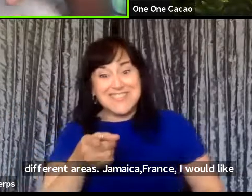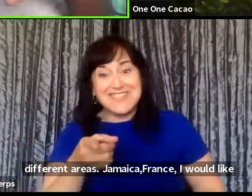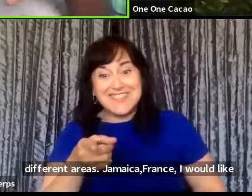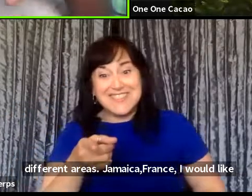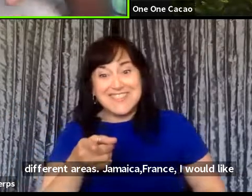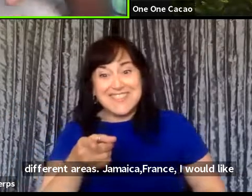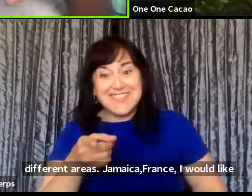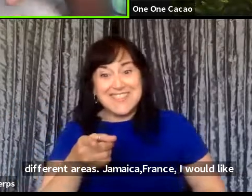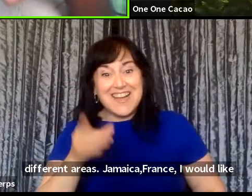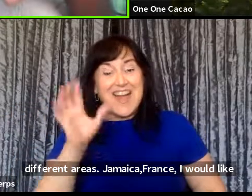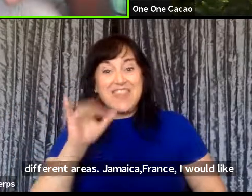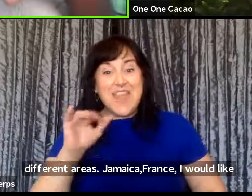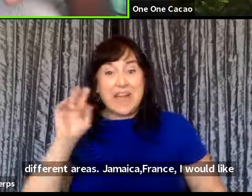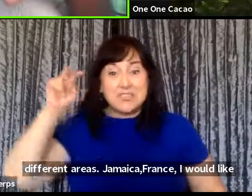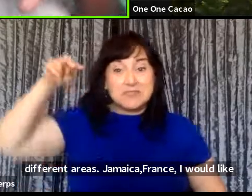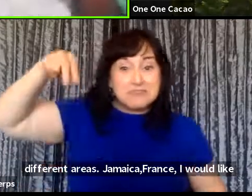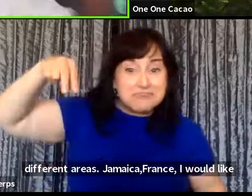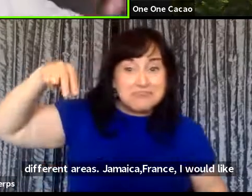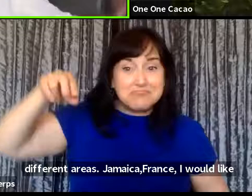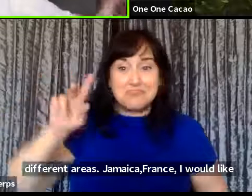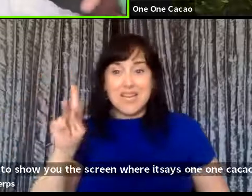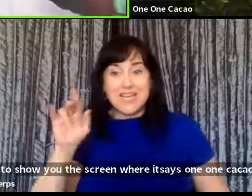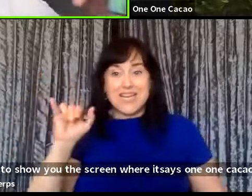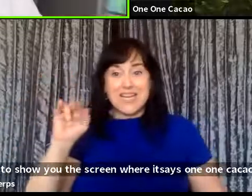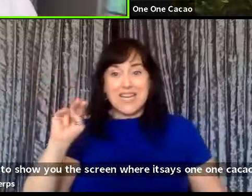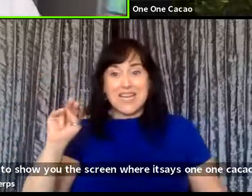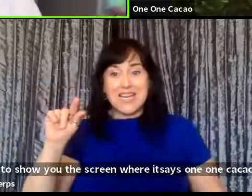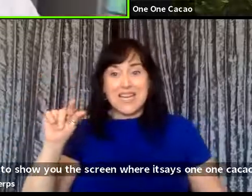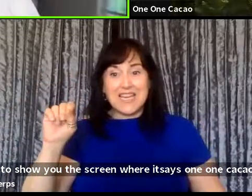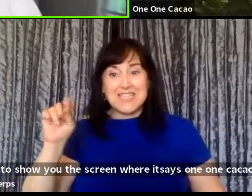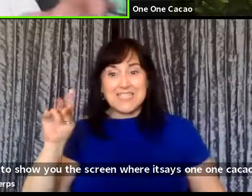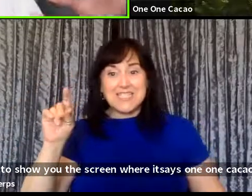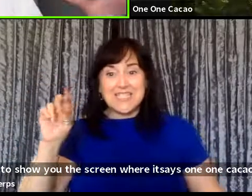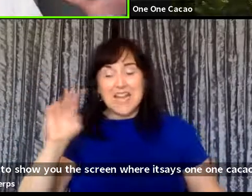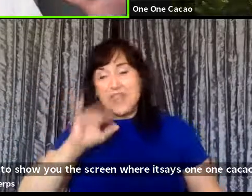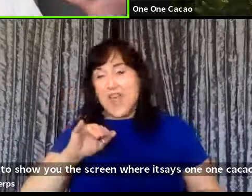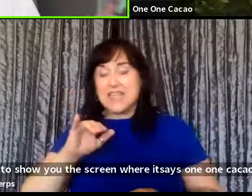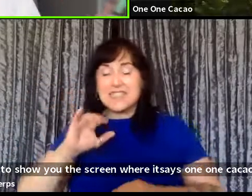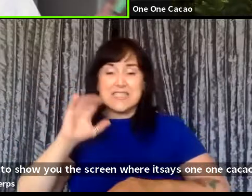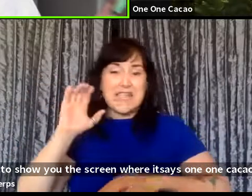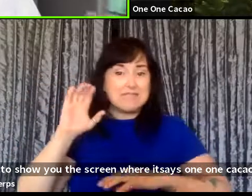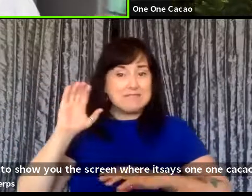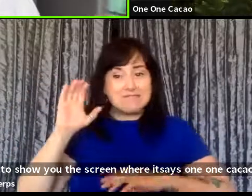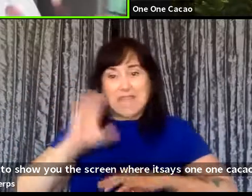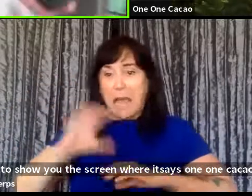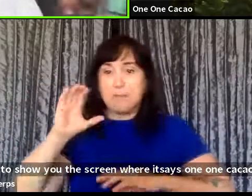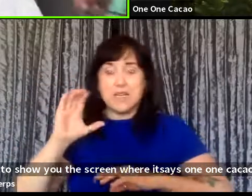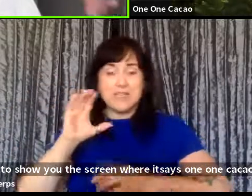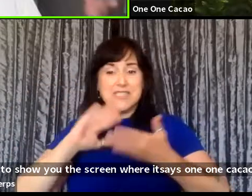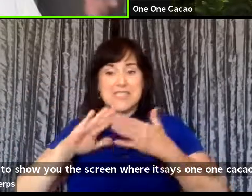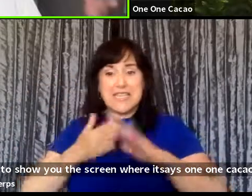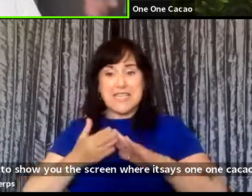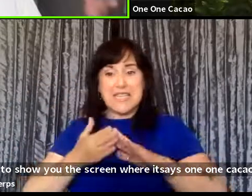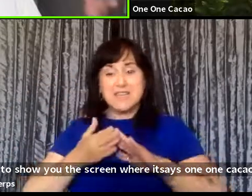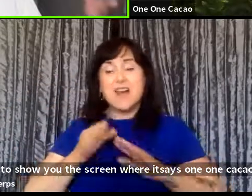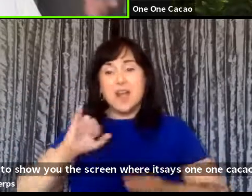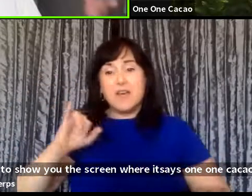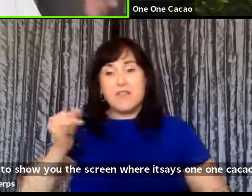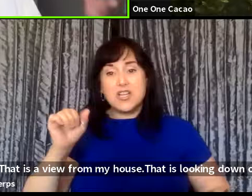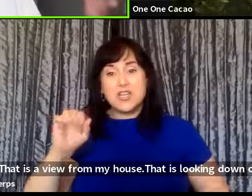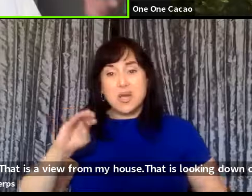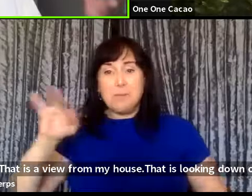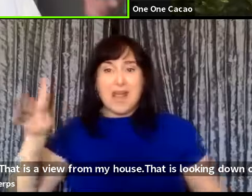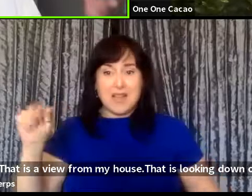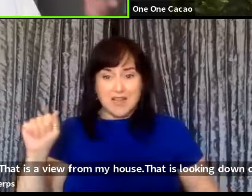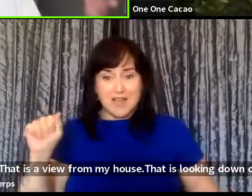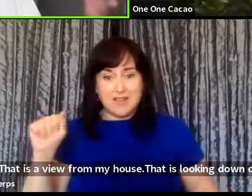down on Kingston, which is the capital of Jamaica. So you've probably heard of some of the things which have come from Jamaica.